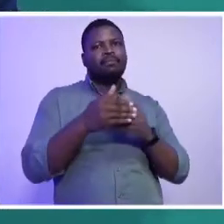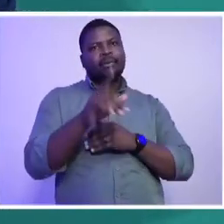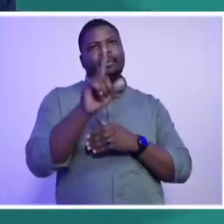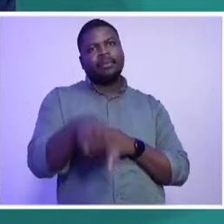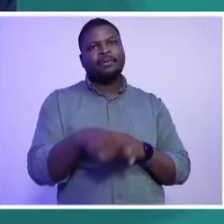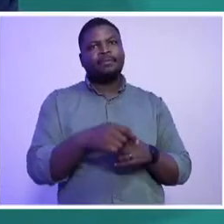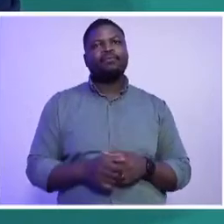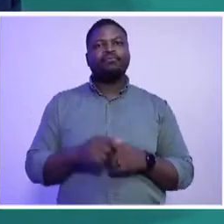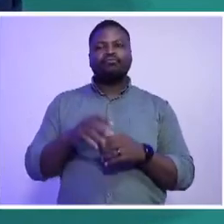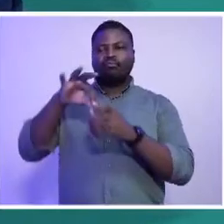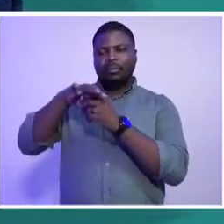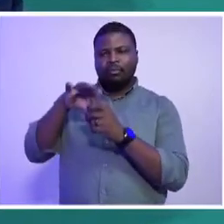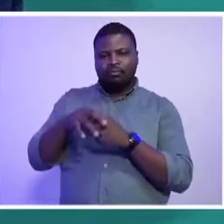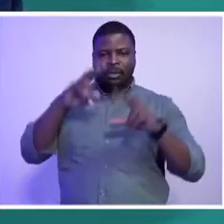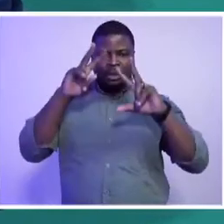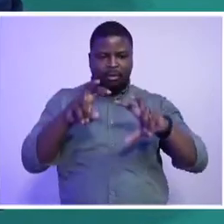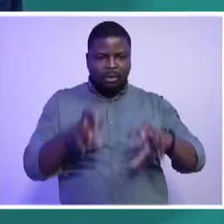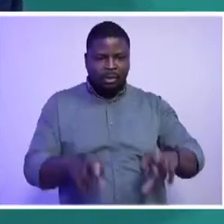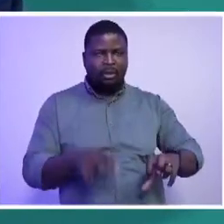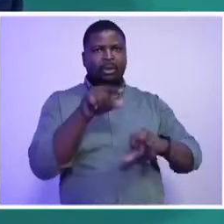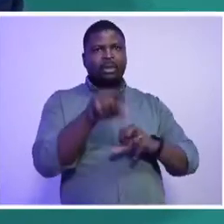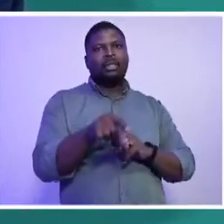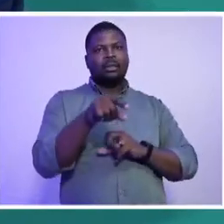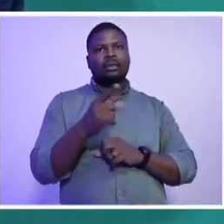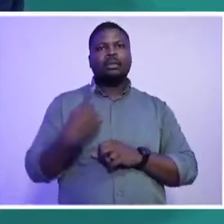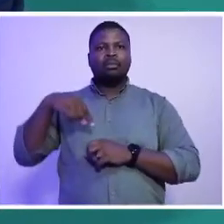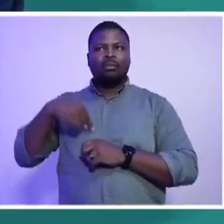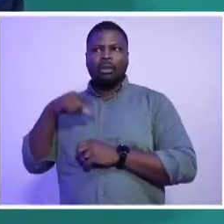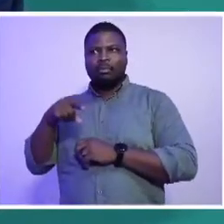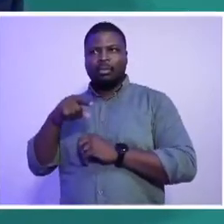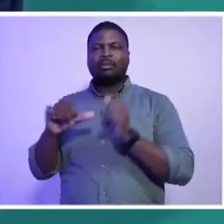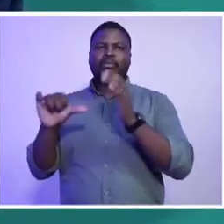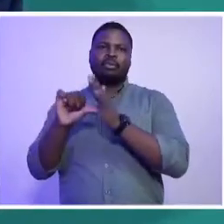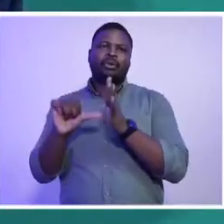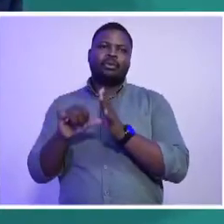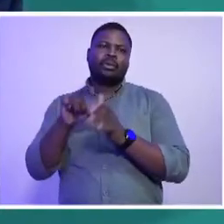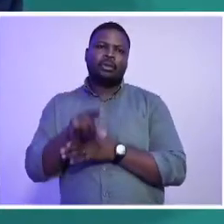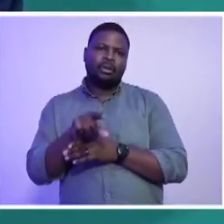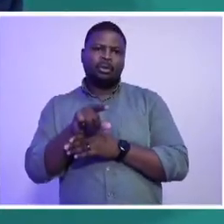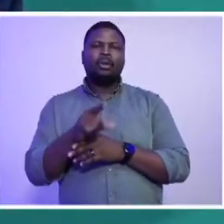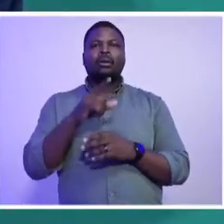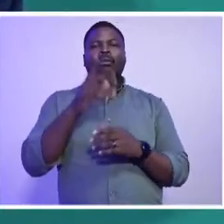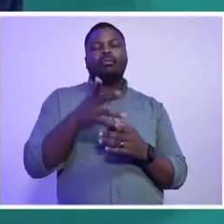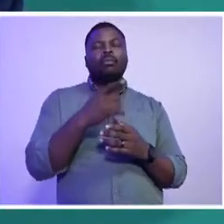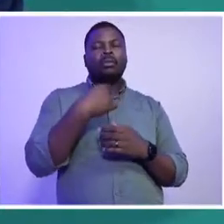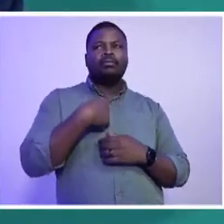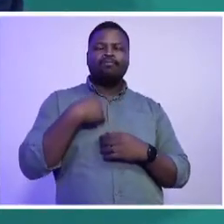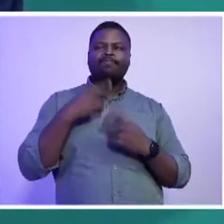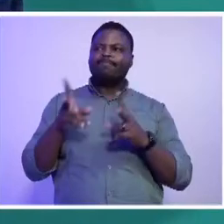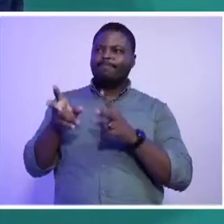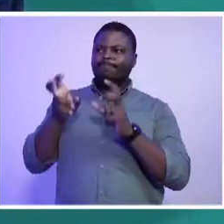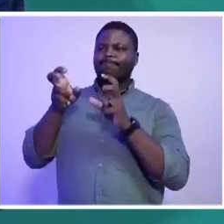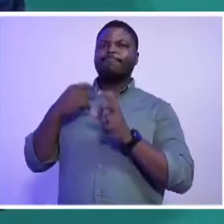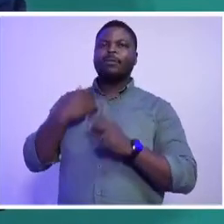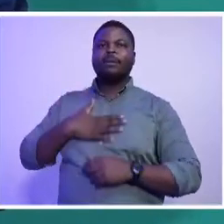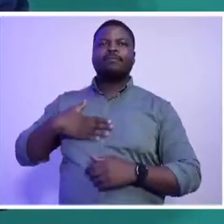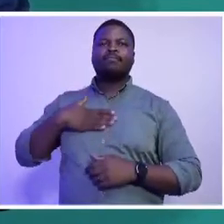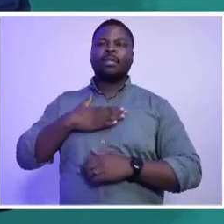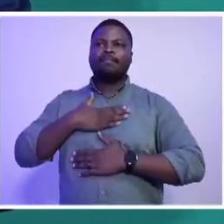Investments in research and development are, of course, critical for this, and it gives me great pleasure once